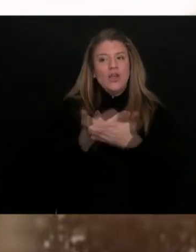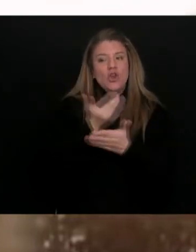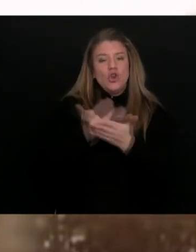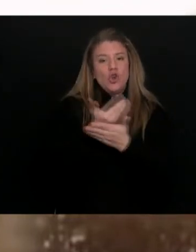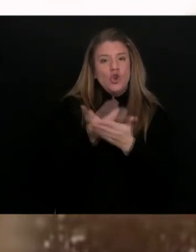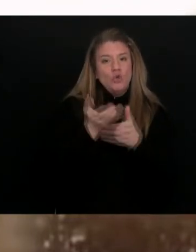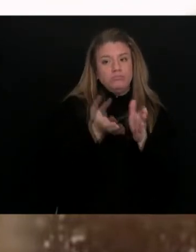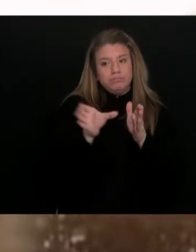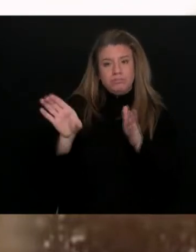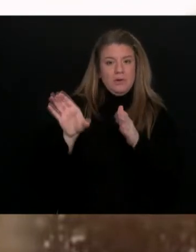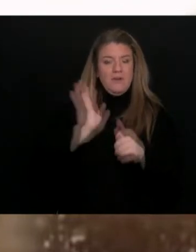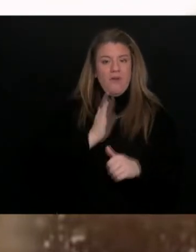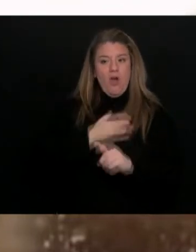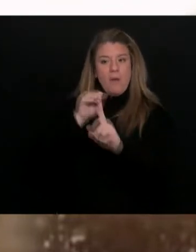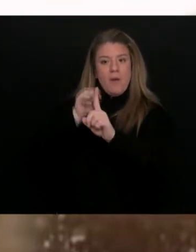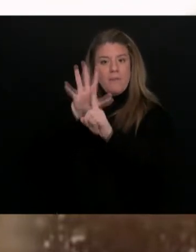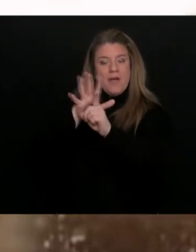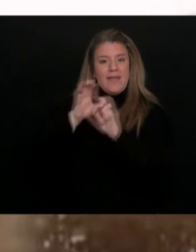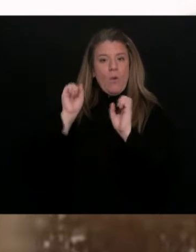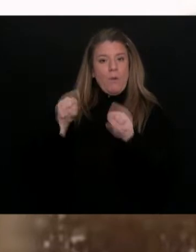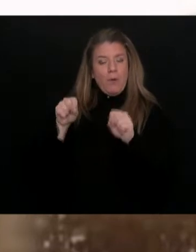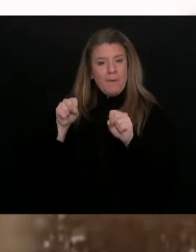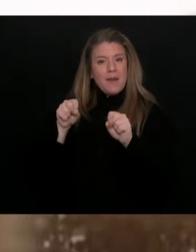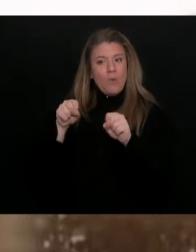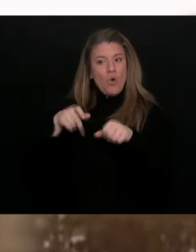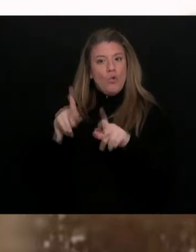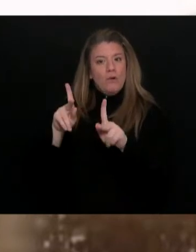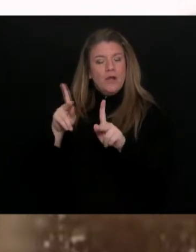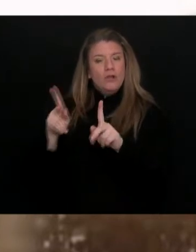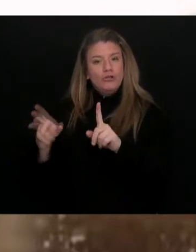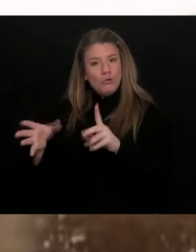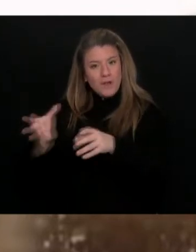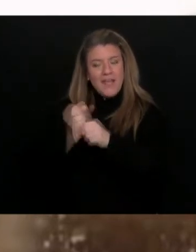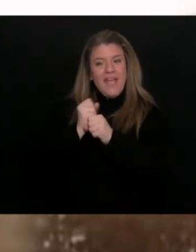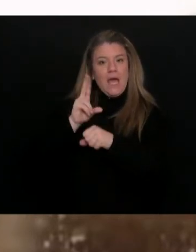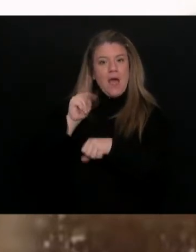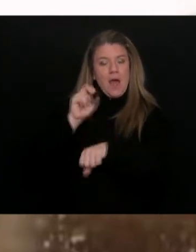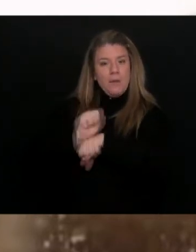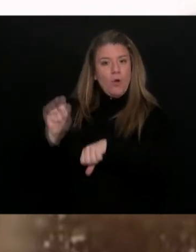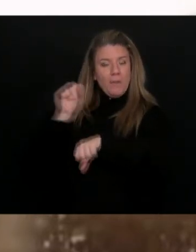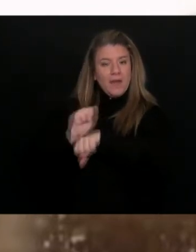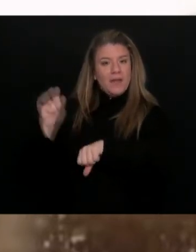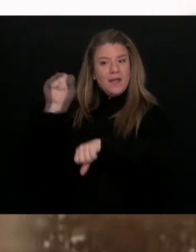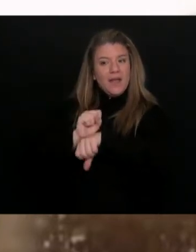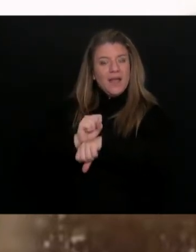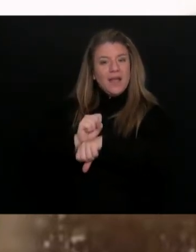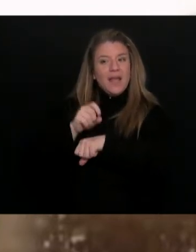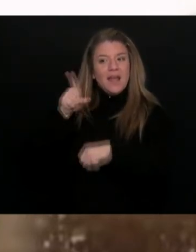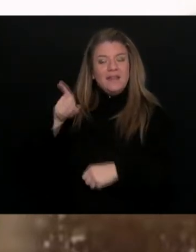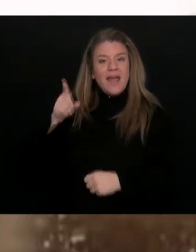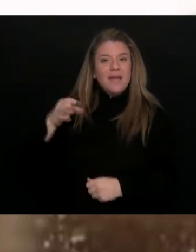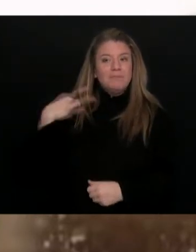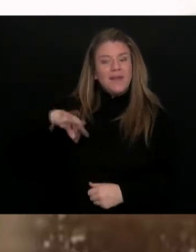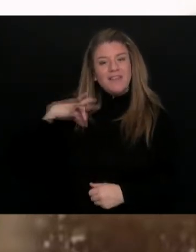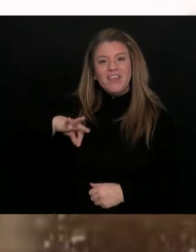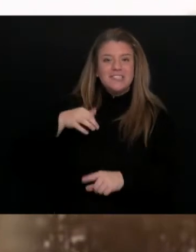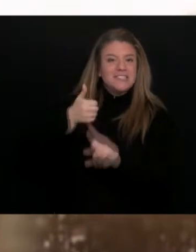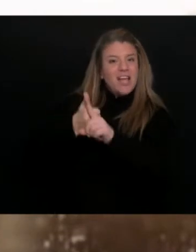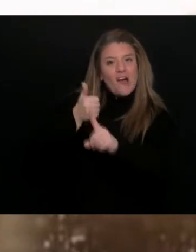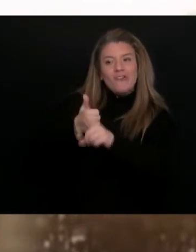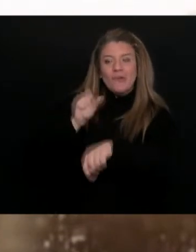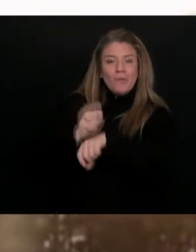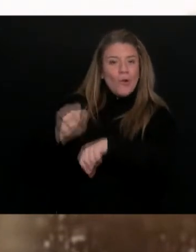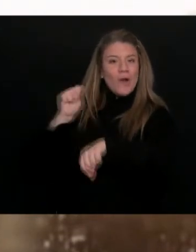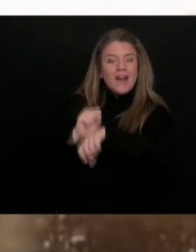population were permitted to apply for unemployment compensation benefits. Again, those are those independent contractors, self-employed,